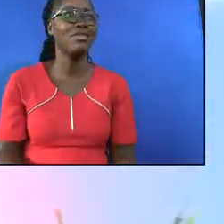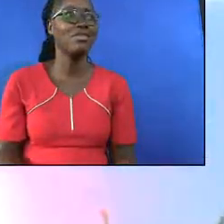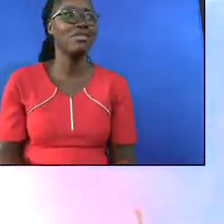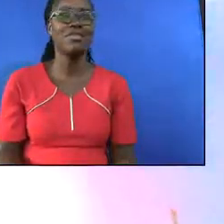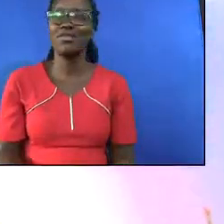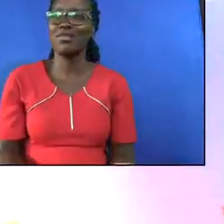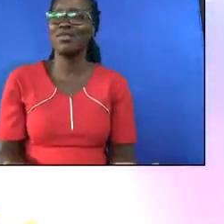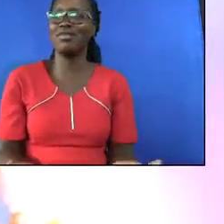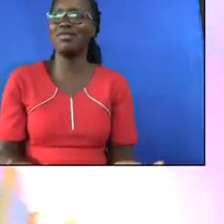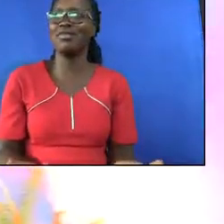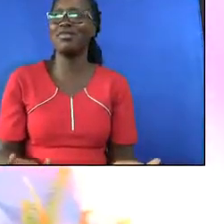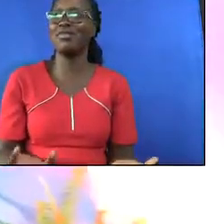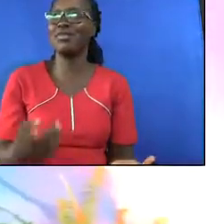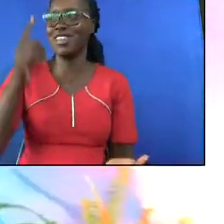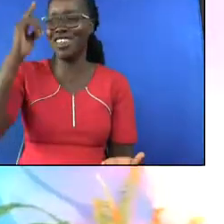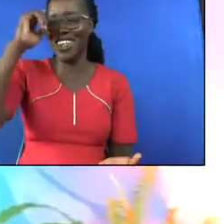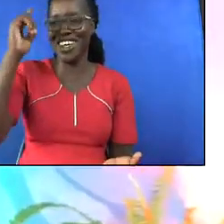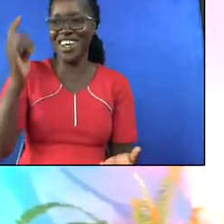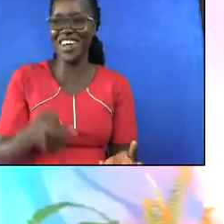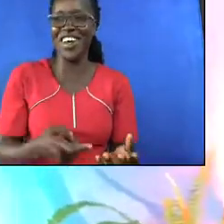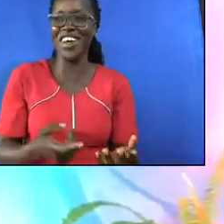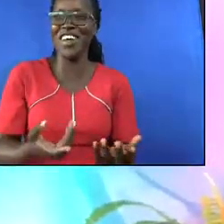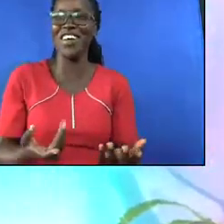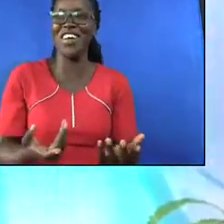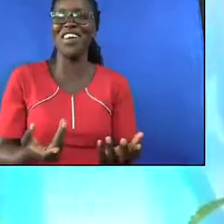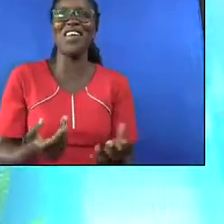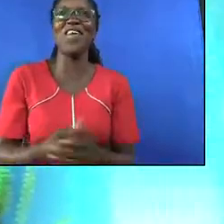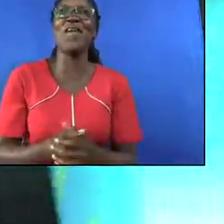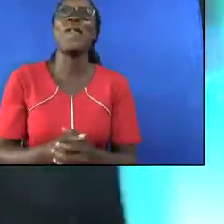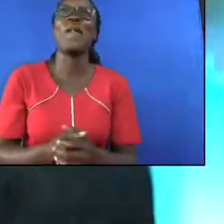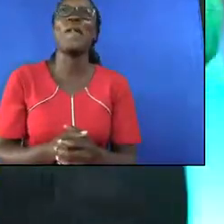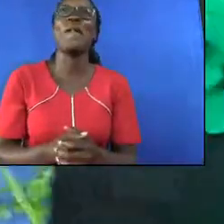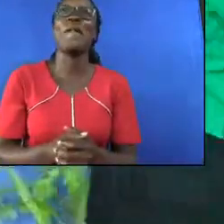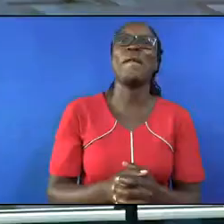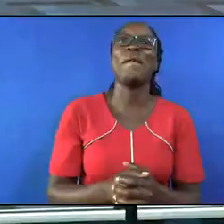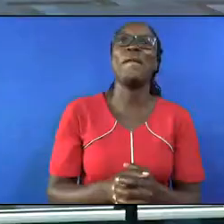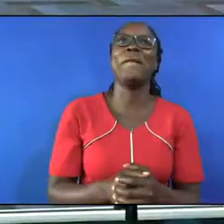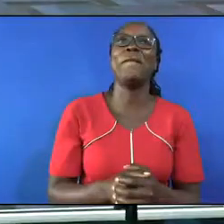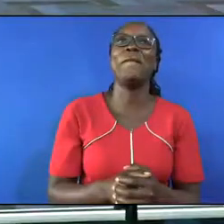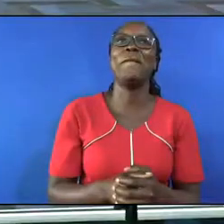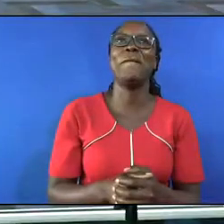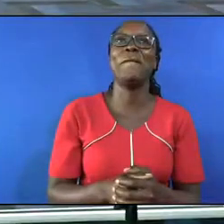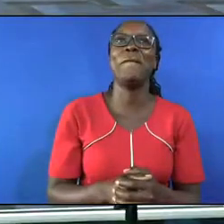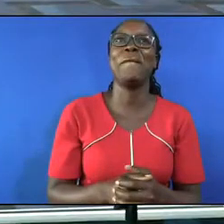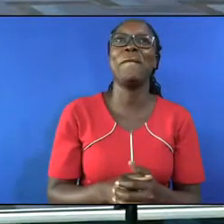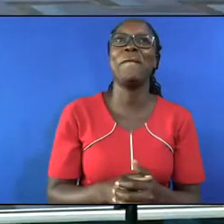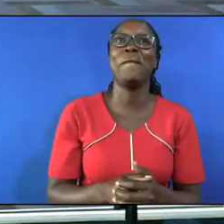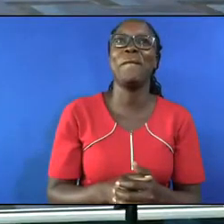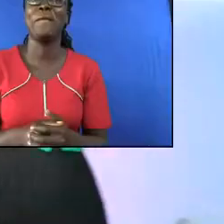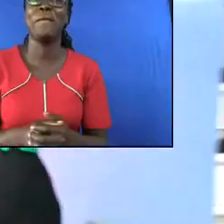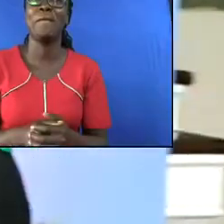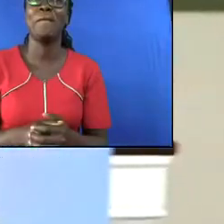Yes, they were very disobedient boys. They were very the last one at the corner, the one in the black.